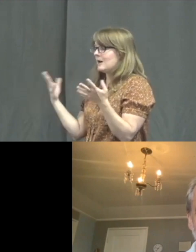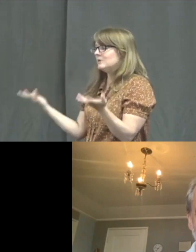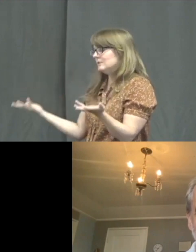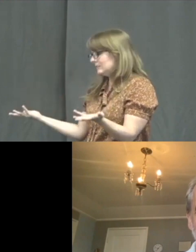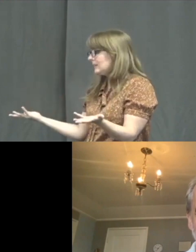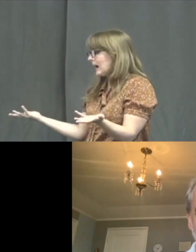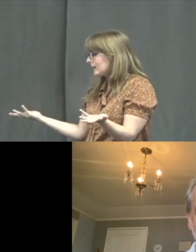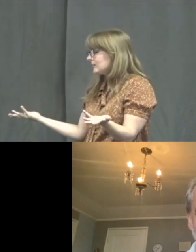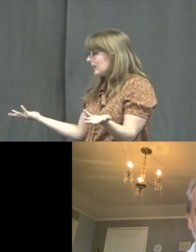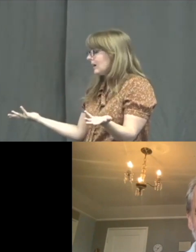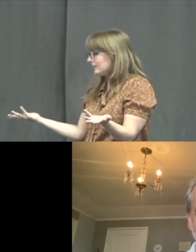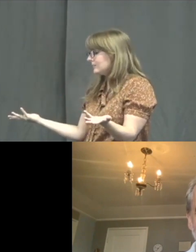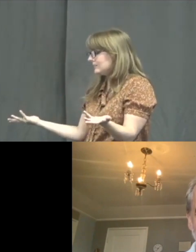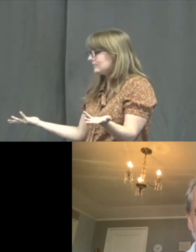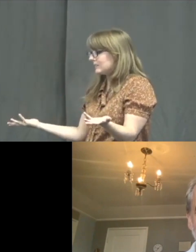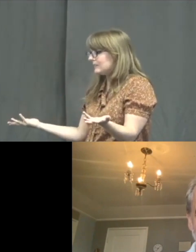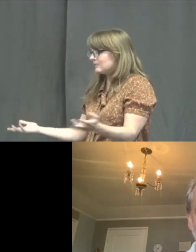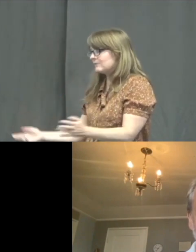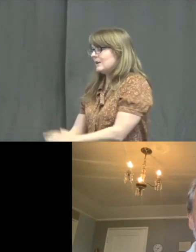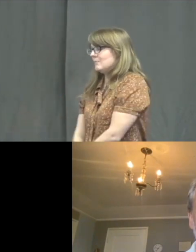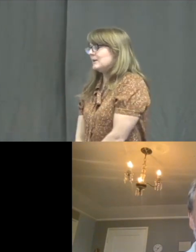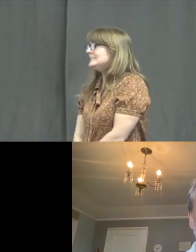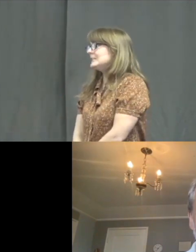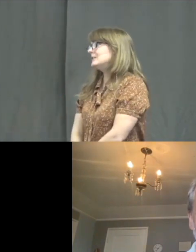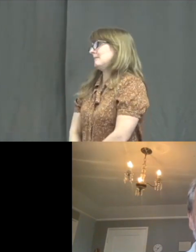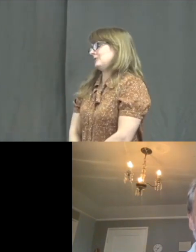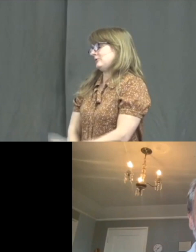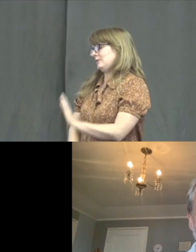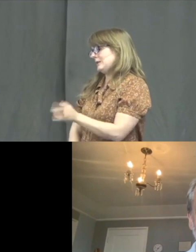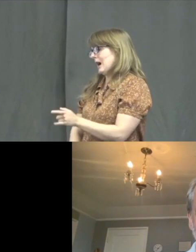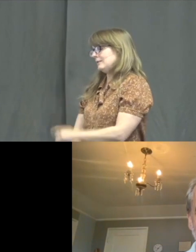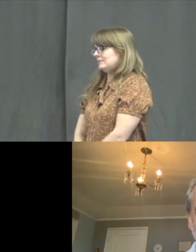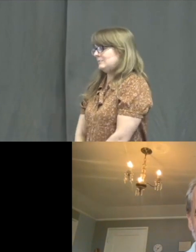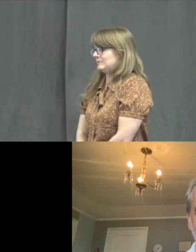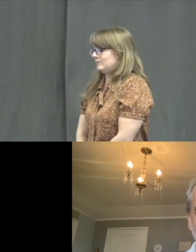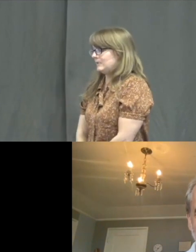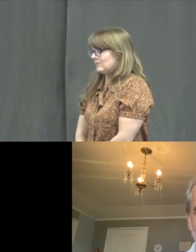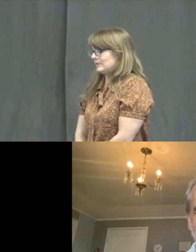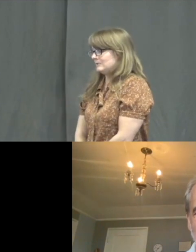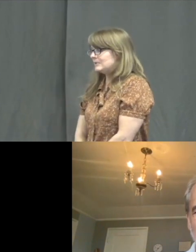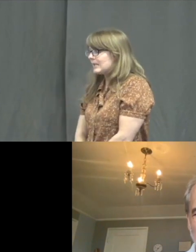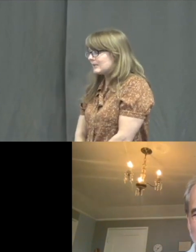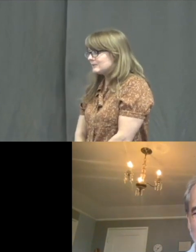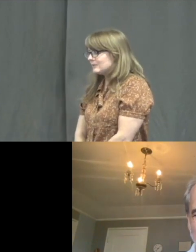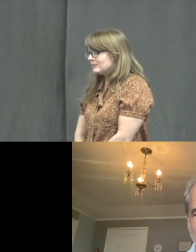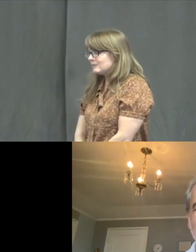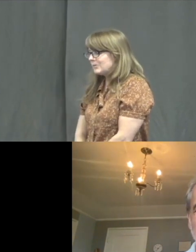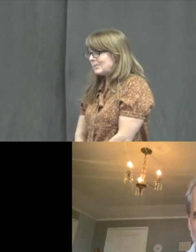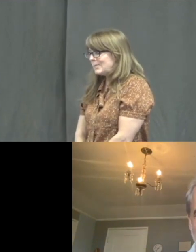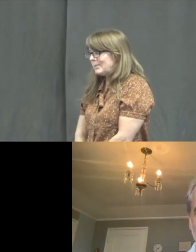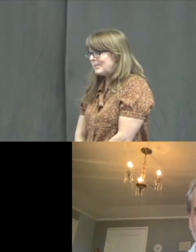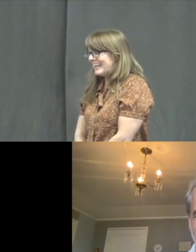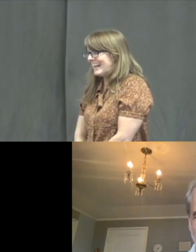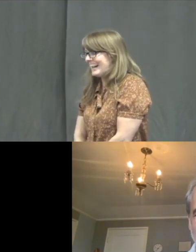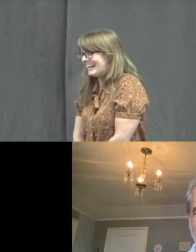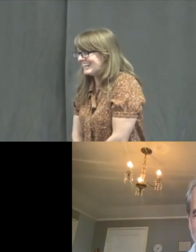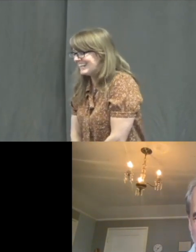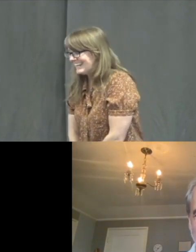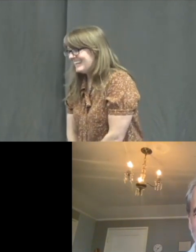and that could cause a difference. But I didn't measure that specific one. Did that answer? Yes, thank